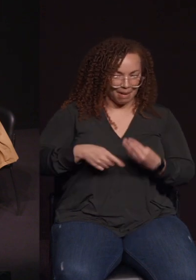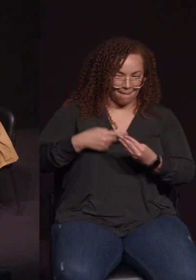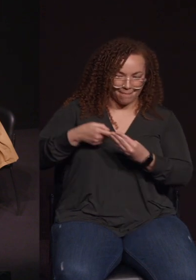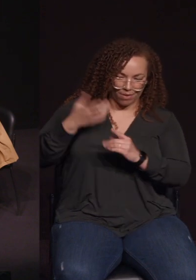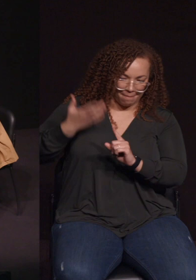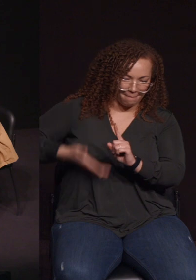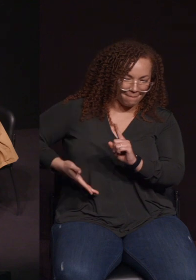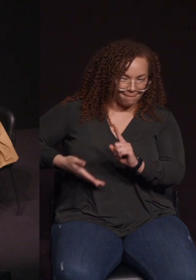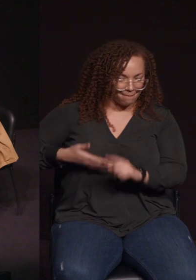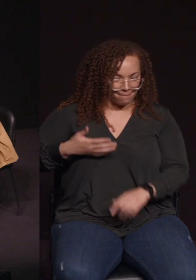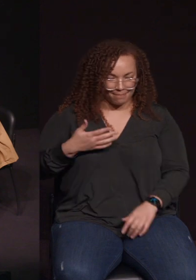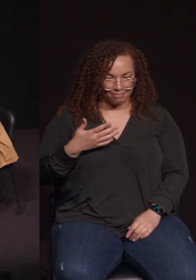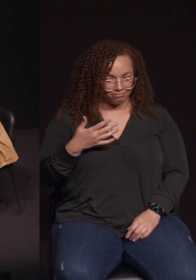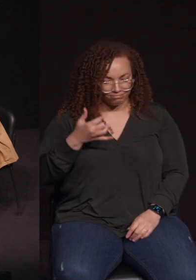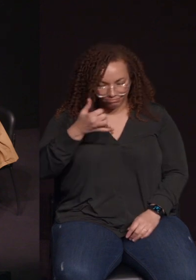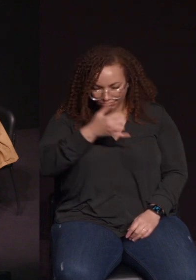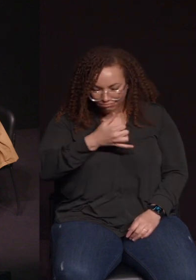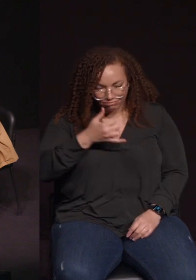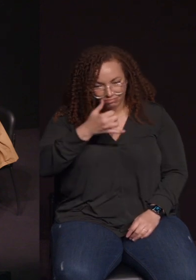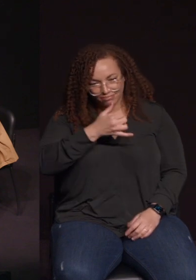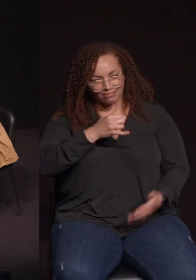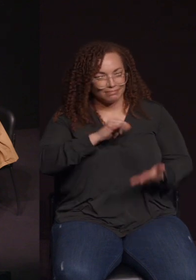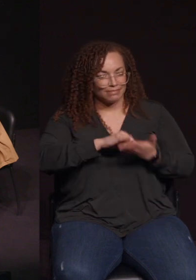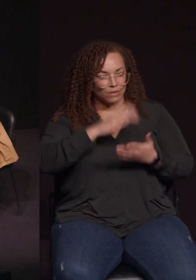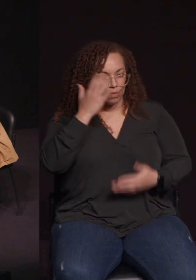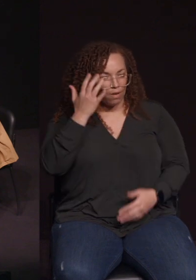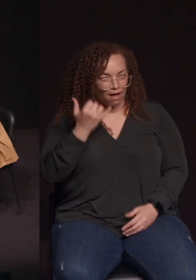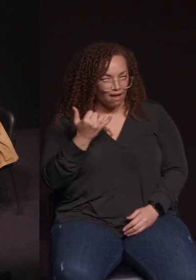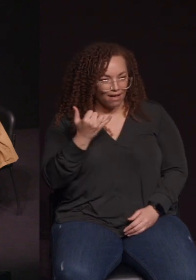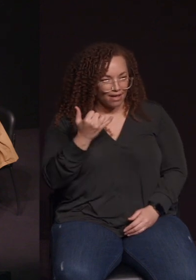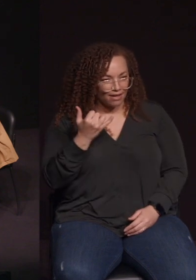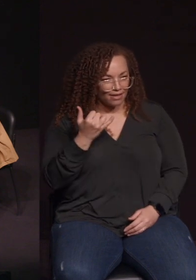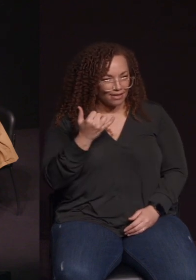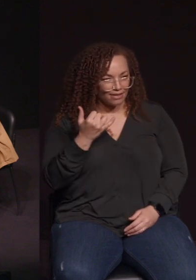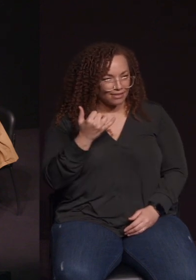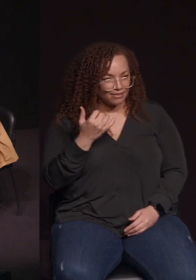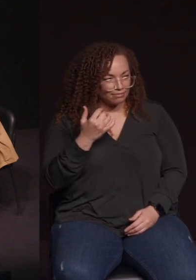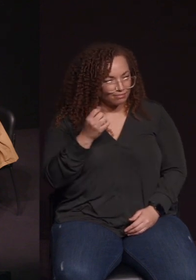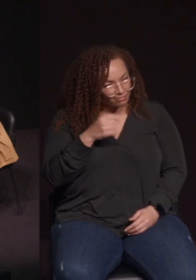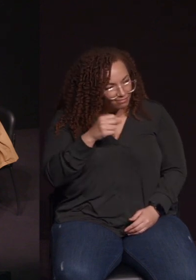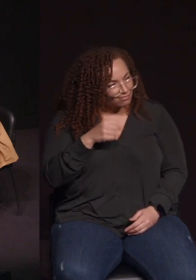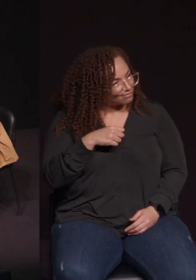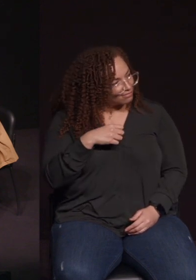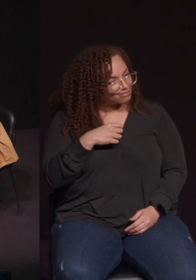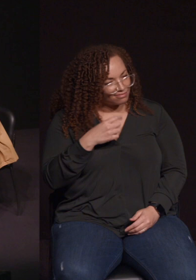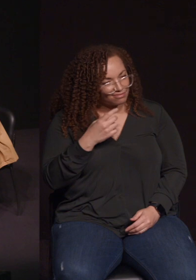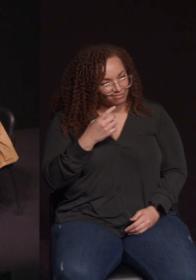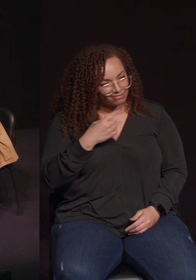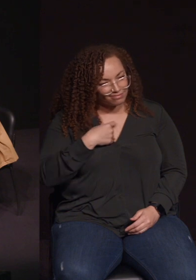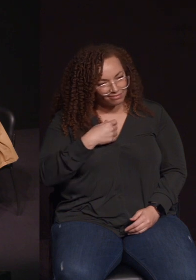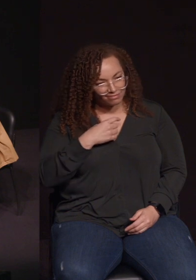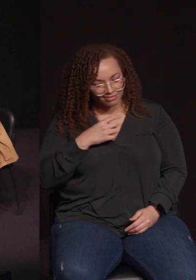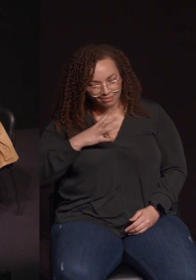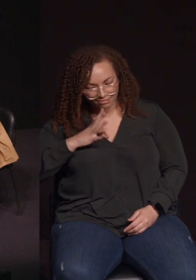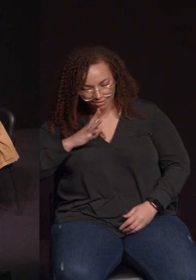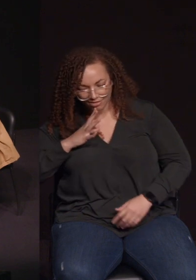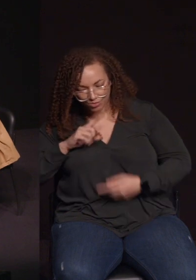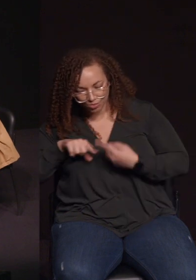man, that's why it's just, I am talking to him. I am him, he is